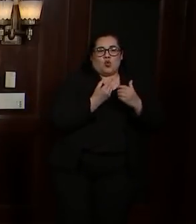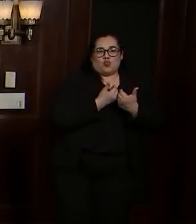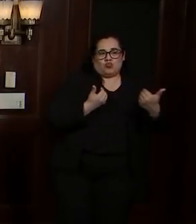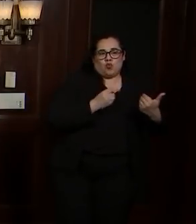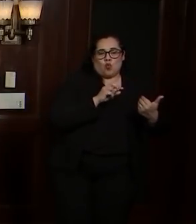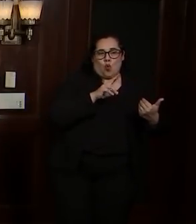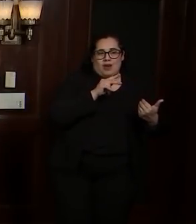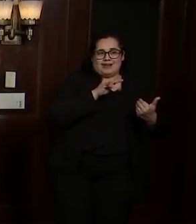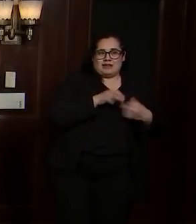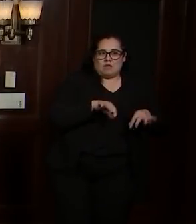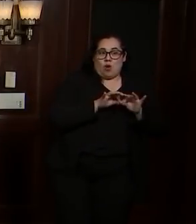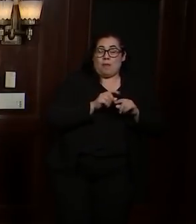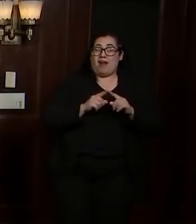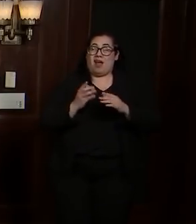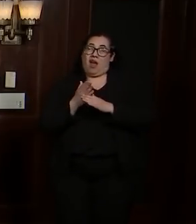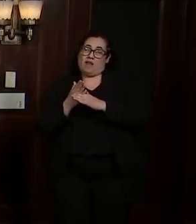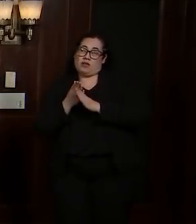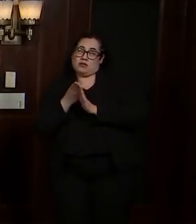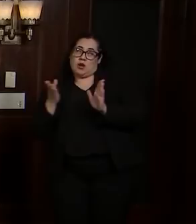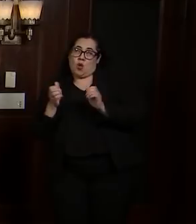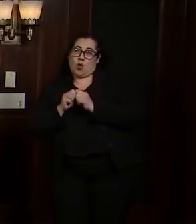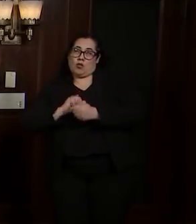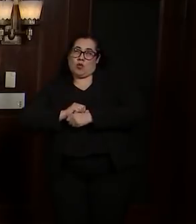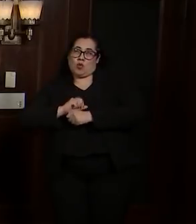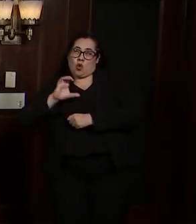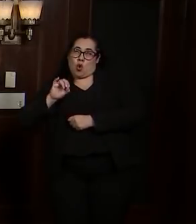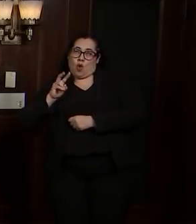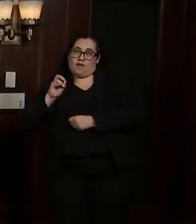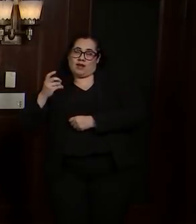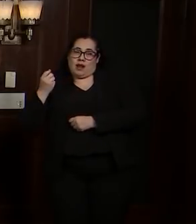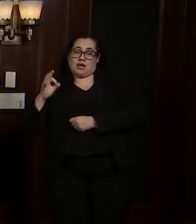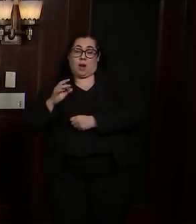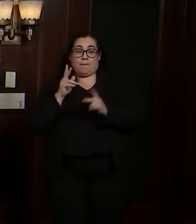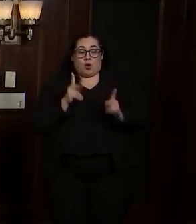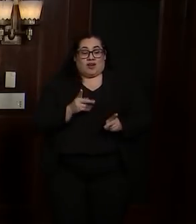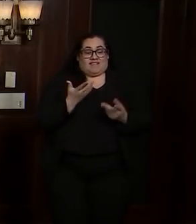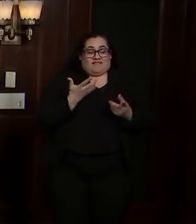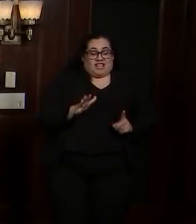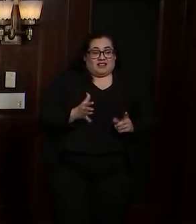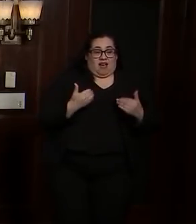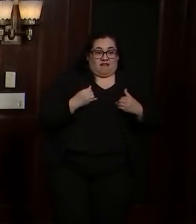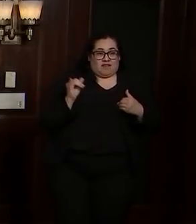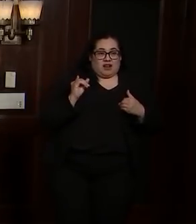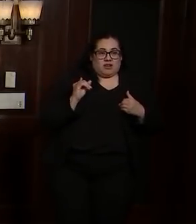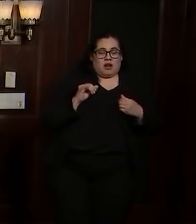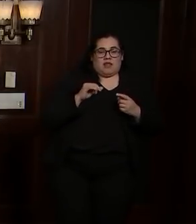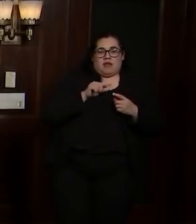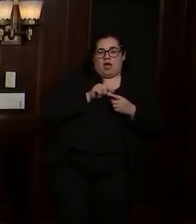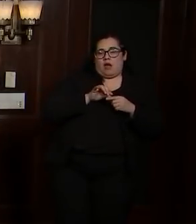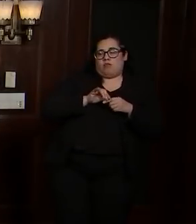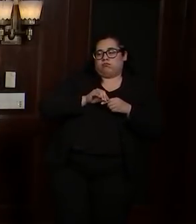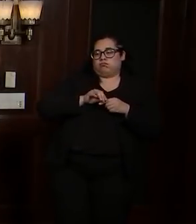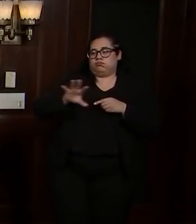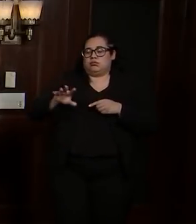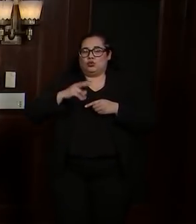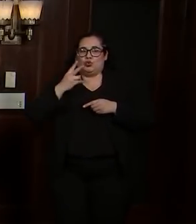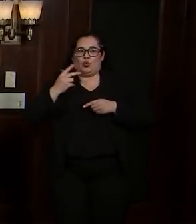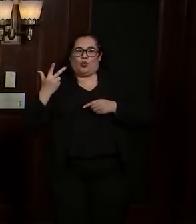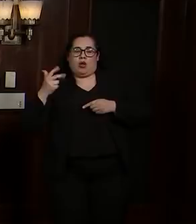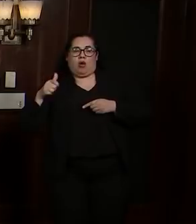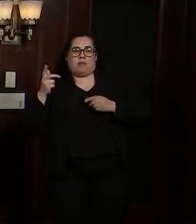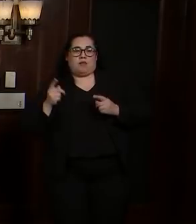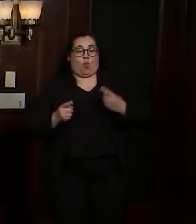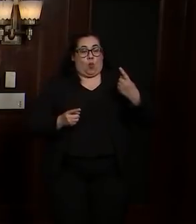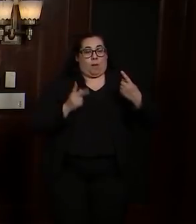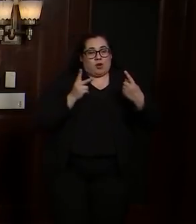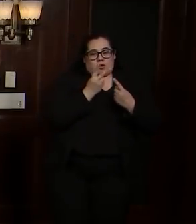On average, with COVID-19, an infected person is infecting 2 to 3 other people. The way to slow the spread is to